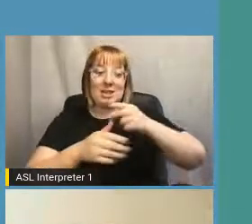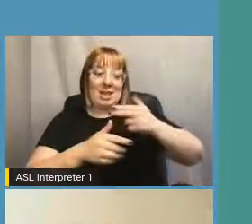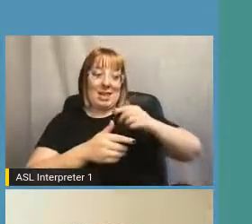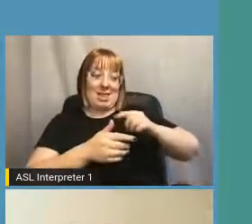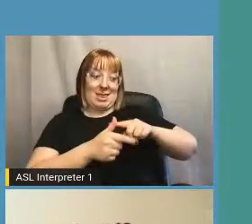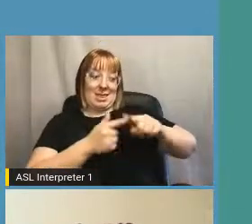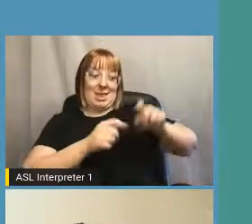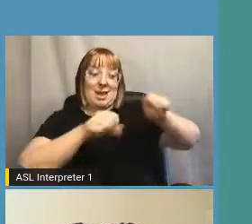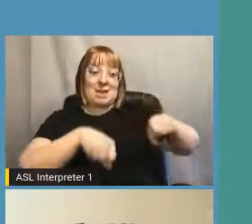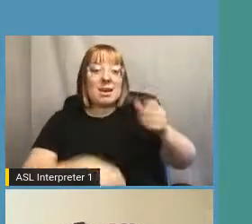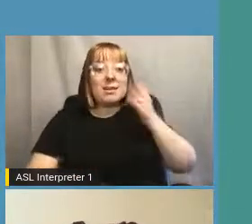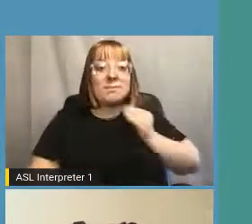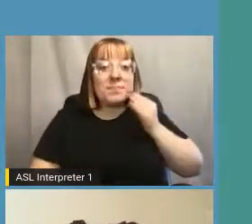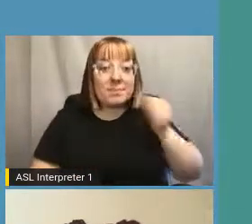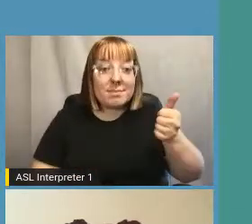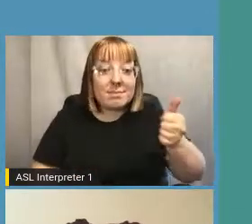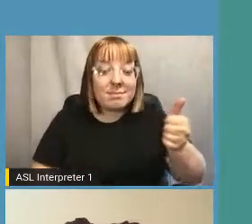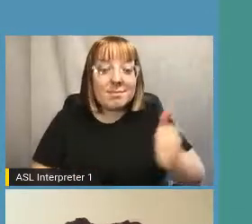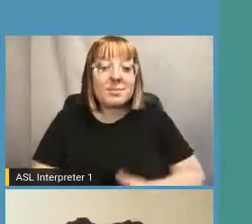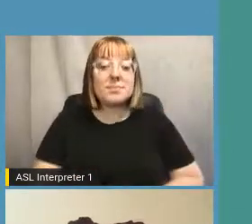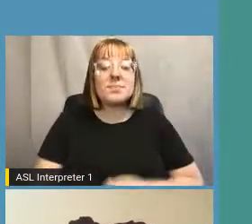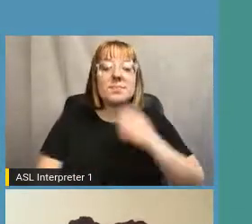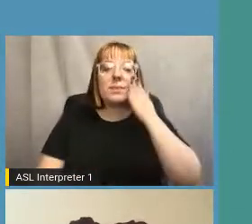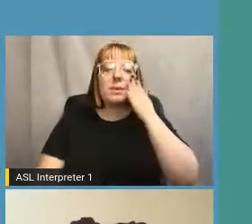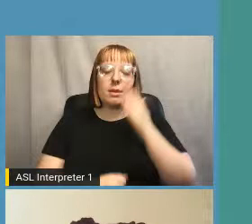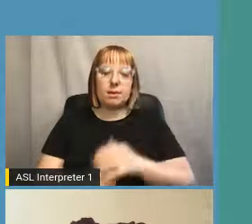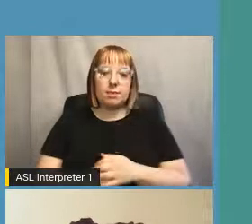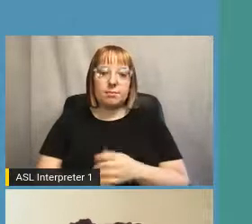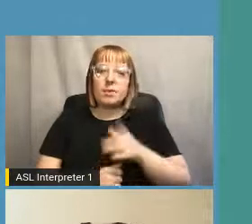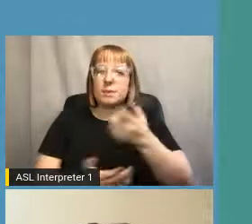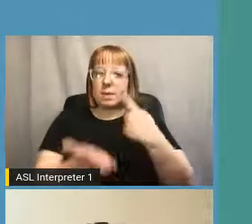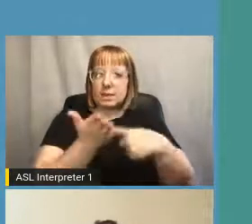mean? And I'm going to talk about what that means, virtual 3D, in a second.